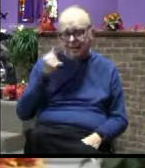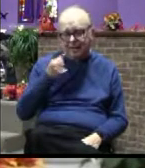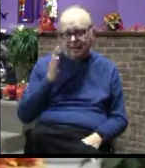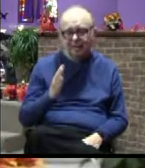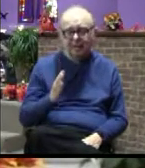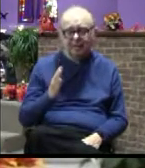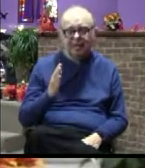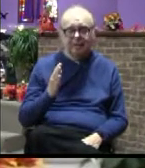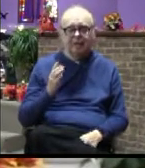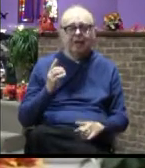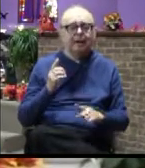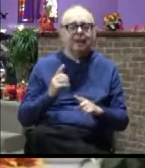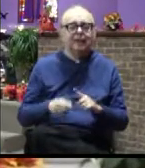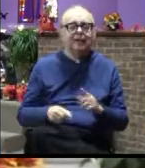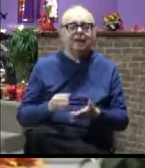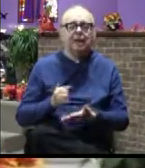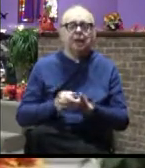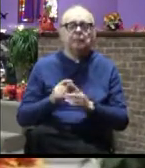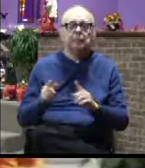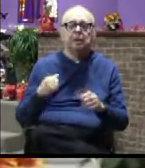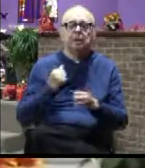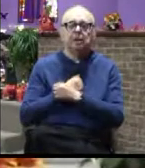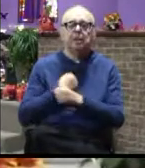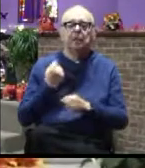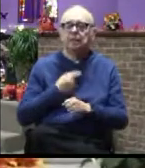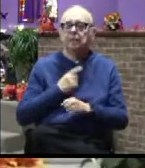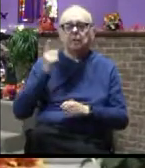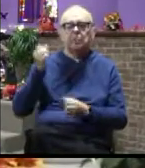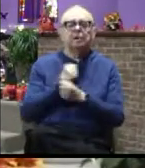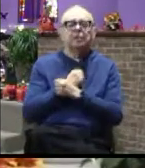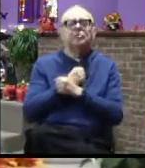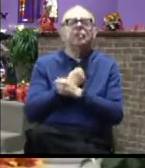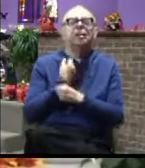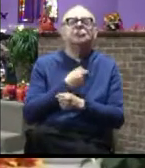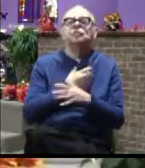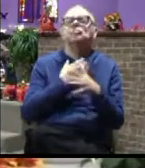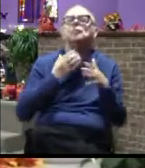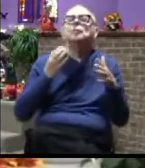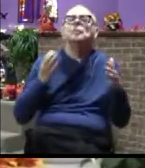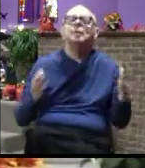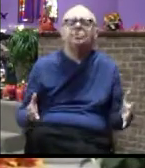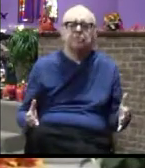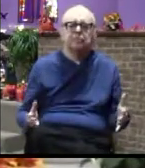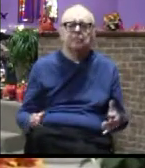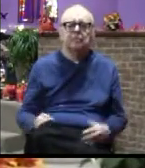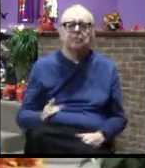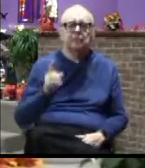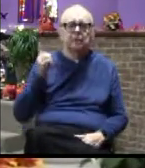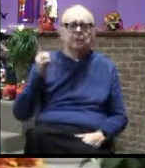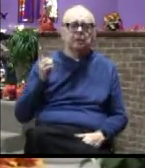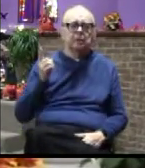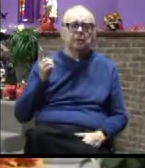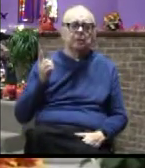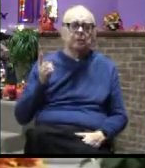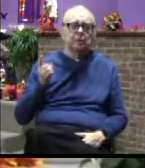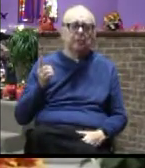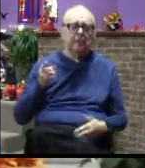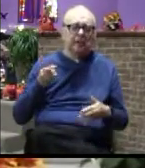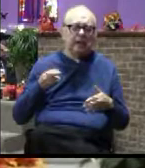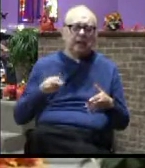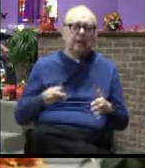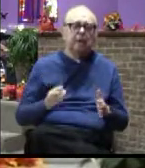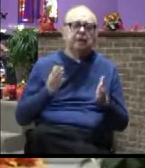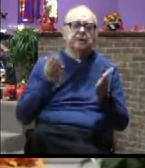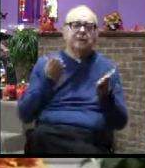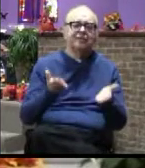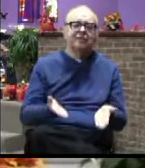Because God can't help but love us. He loves us so much that he will not let us stay